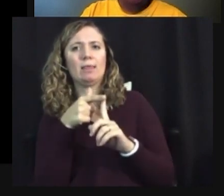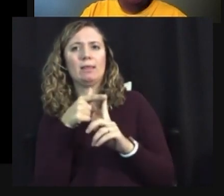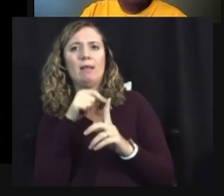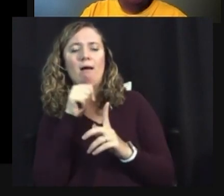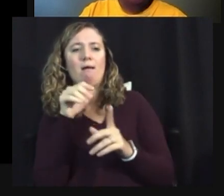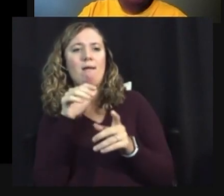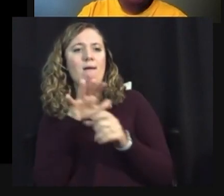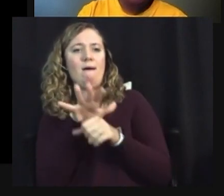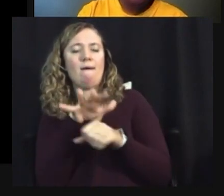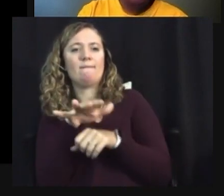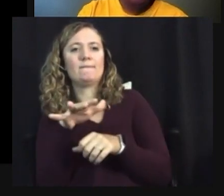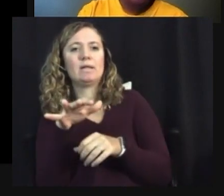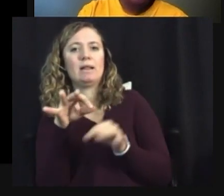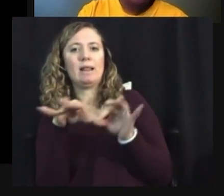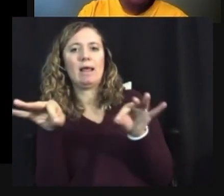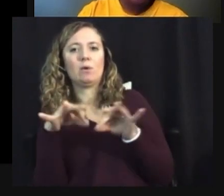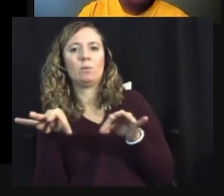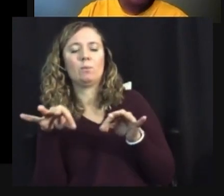introduced?